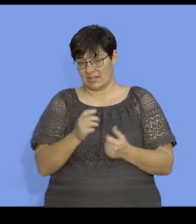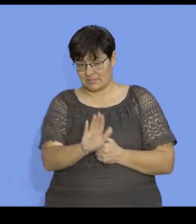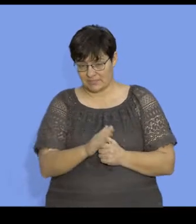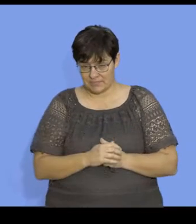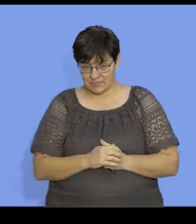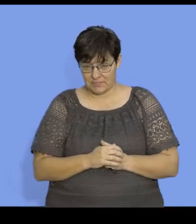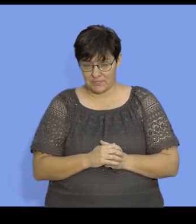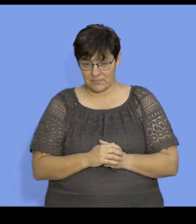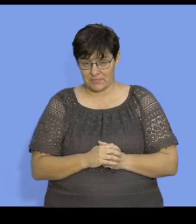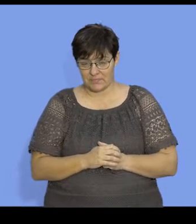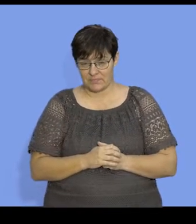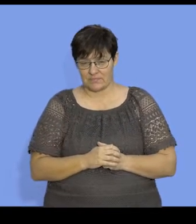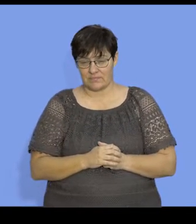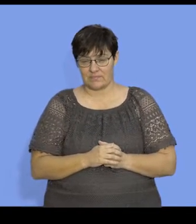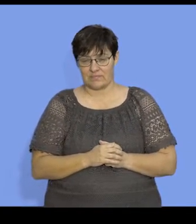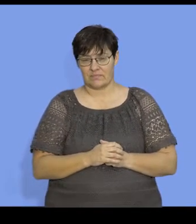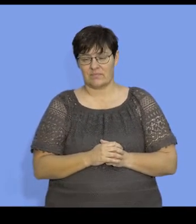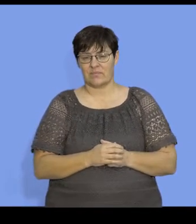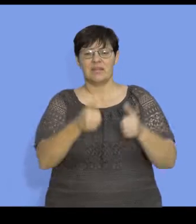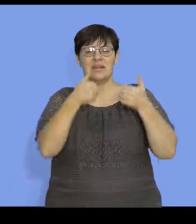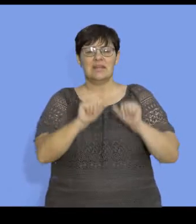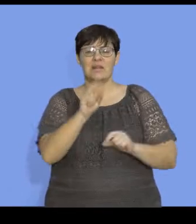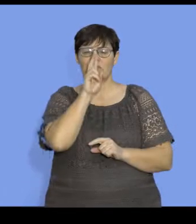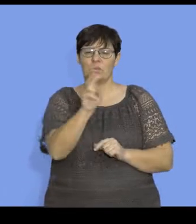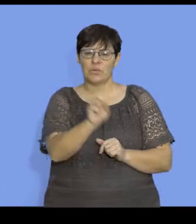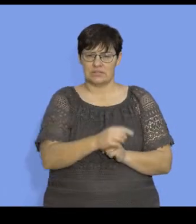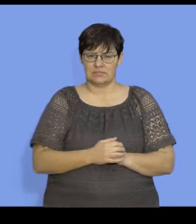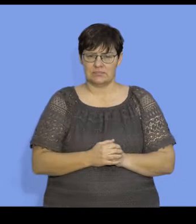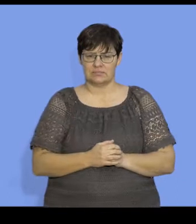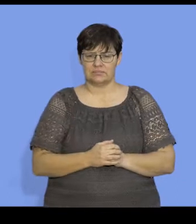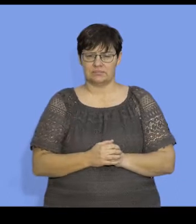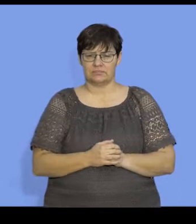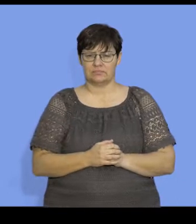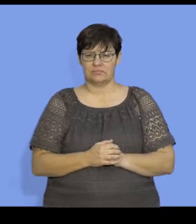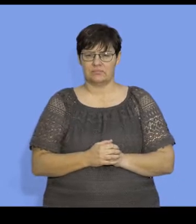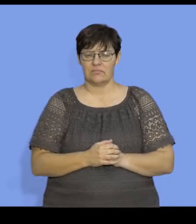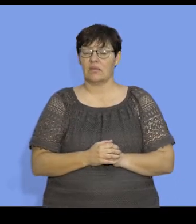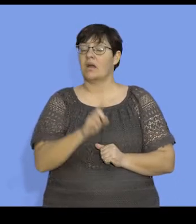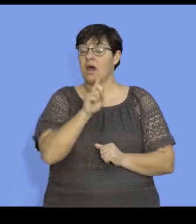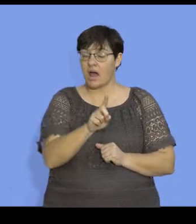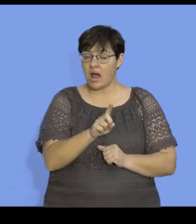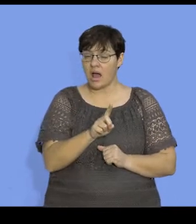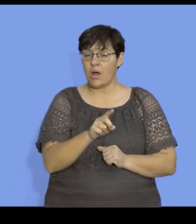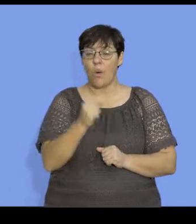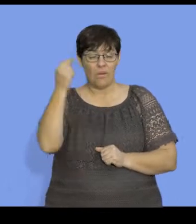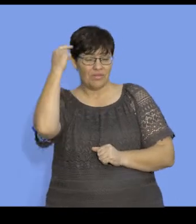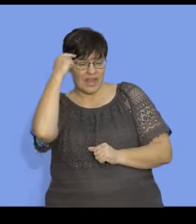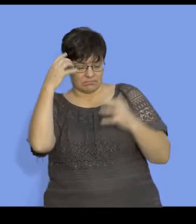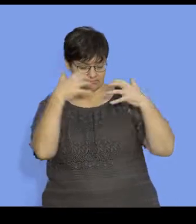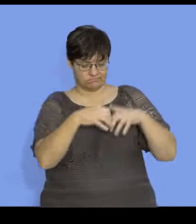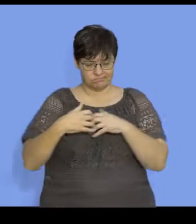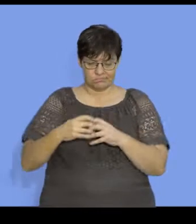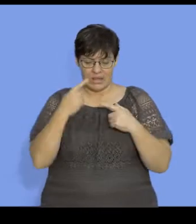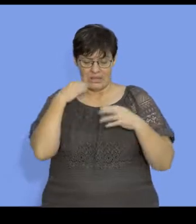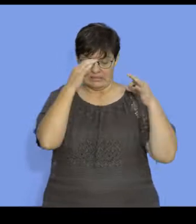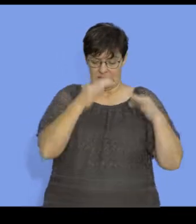The next thing that you look at is, again remember, these are all considerations that we make when we are